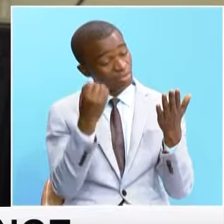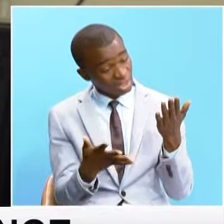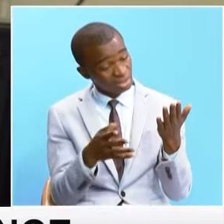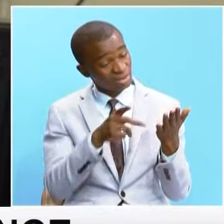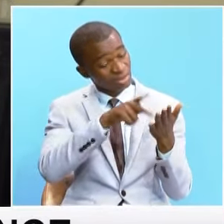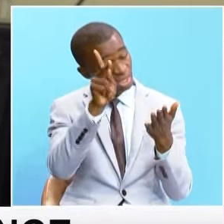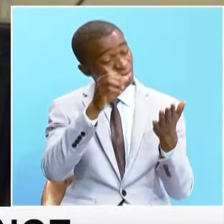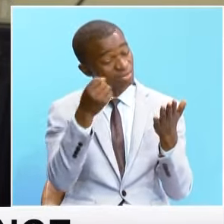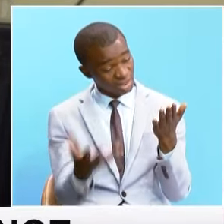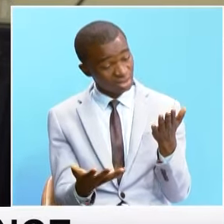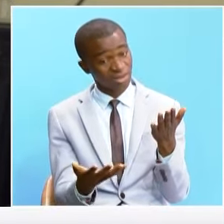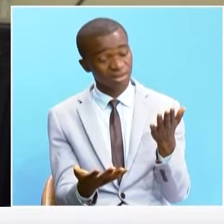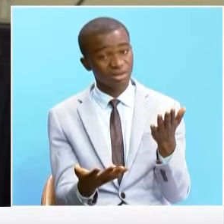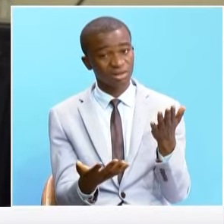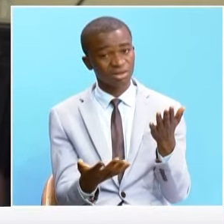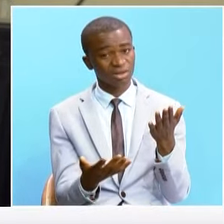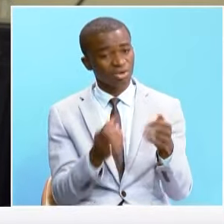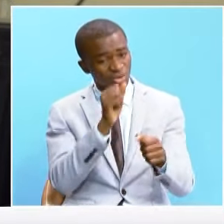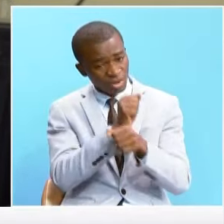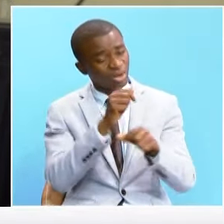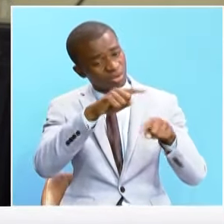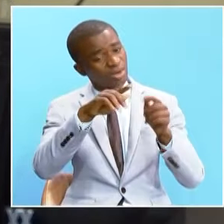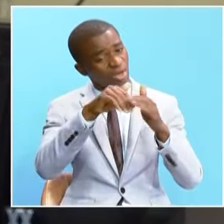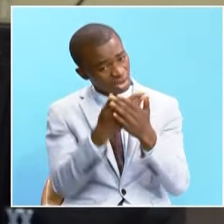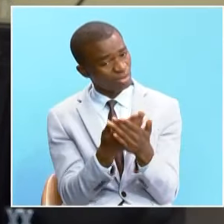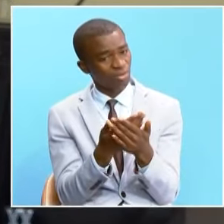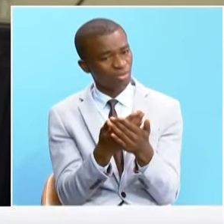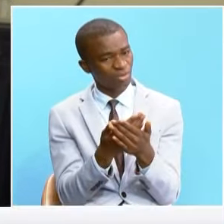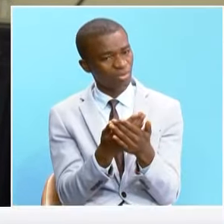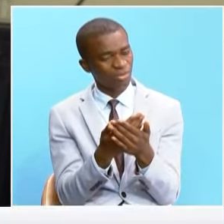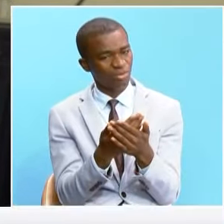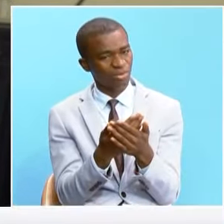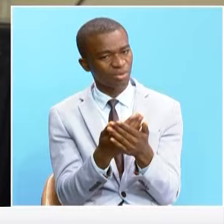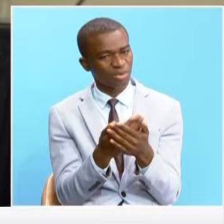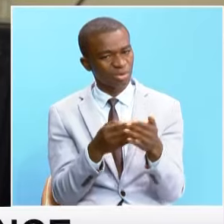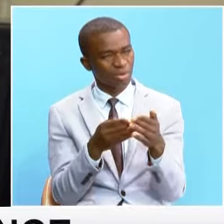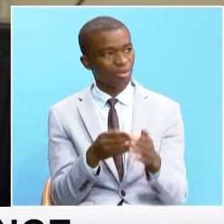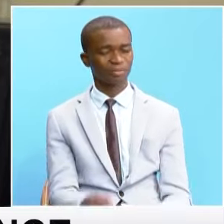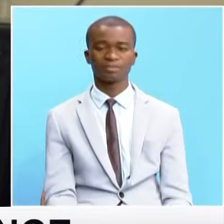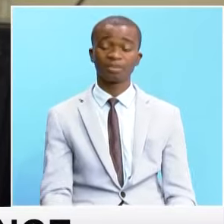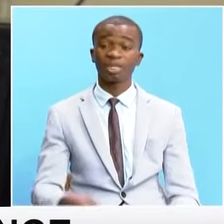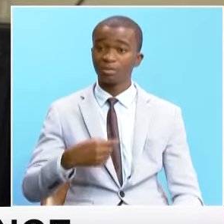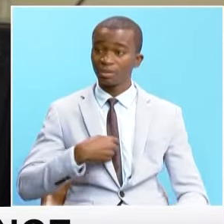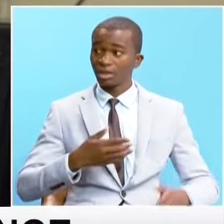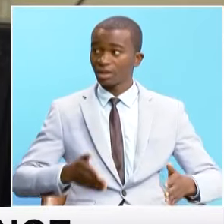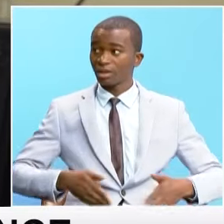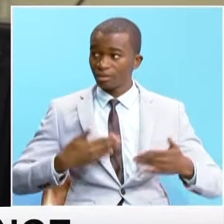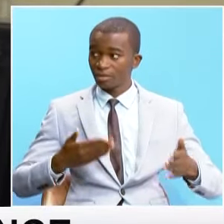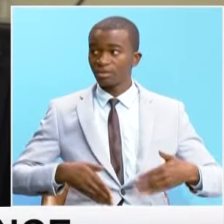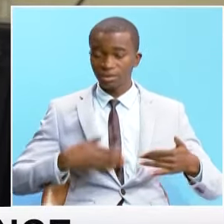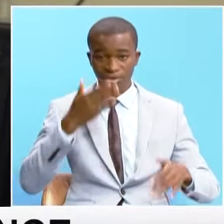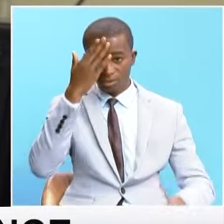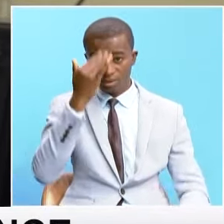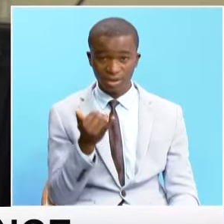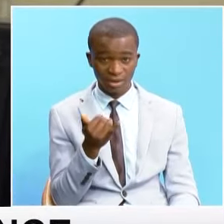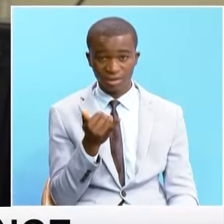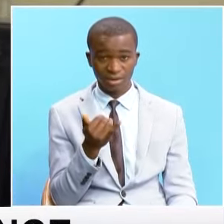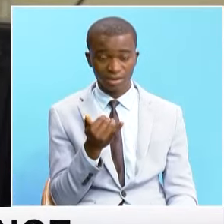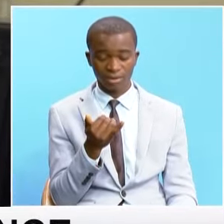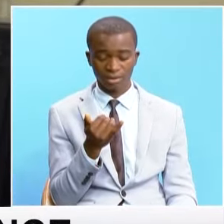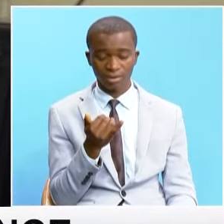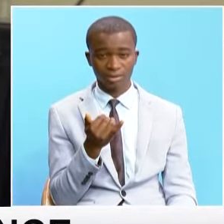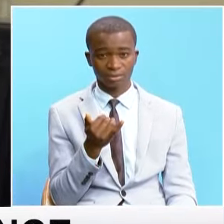paid, the scope of works. All those are not being shared. I'm happy that so far, I think through the